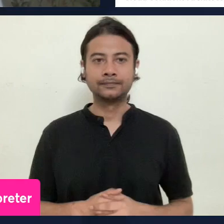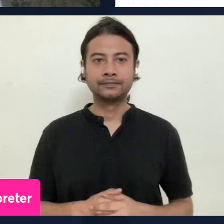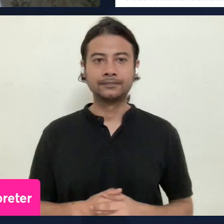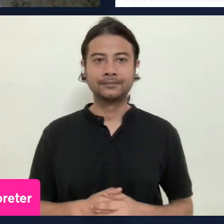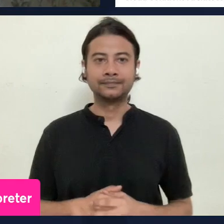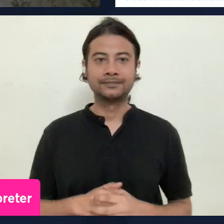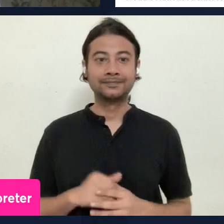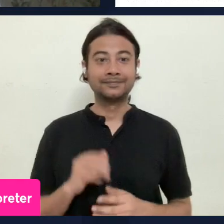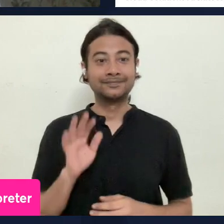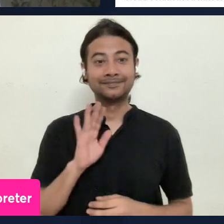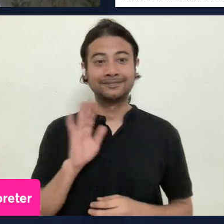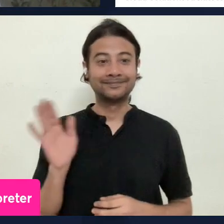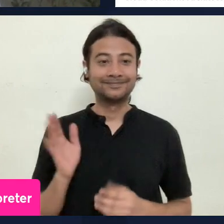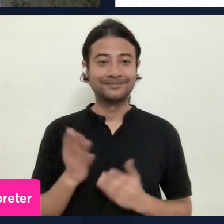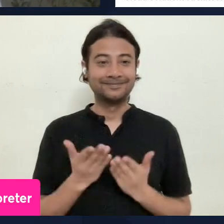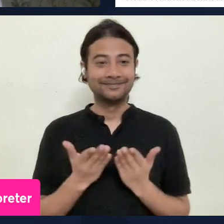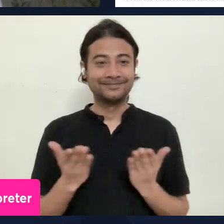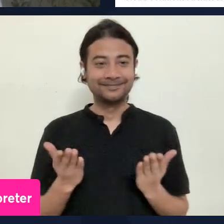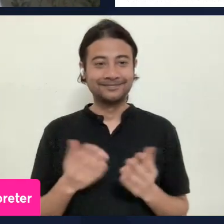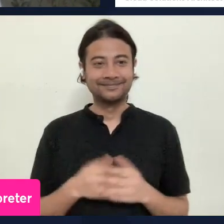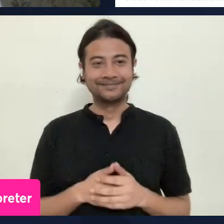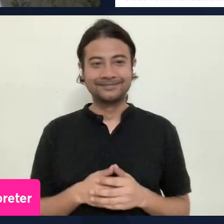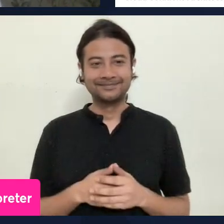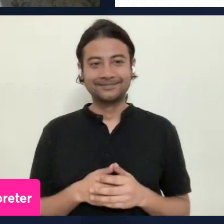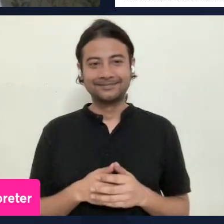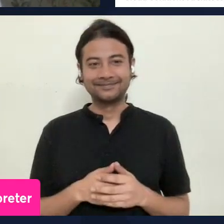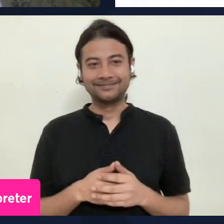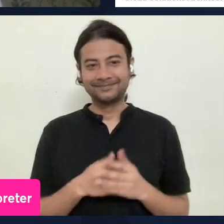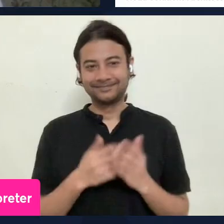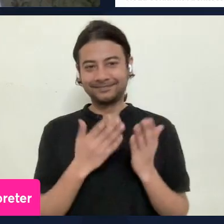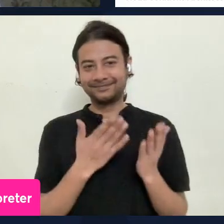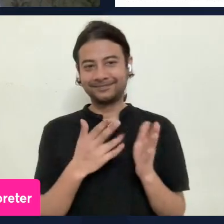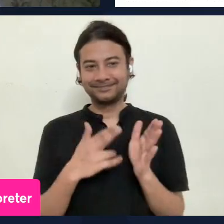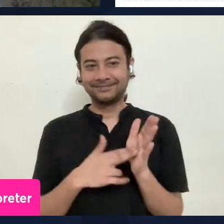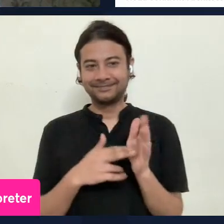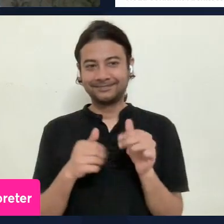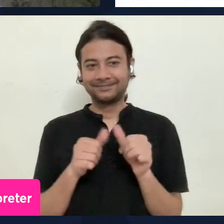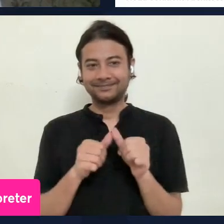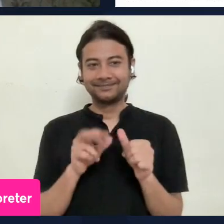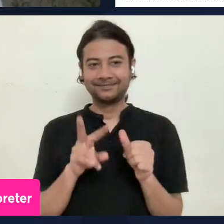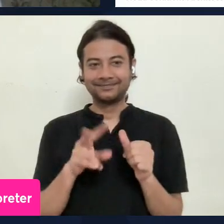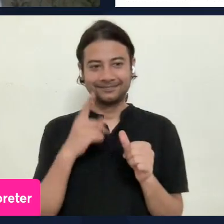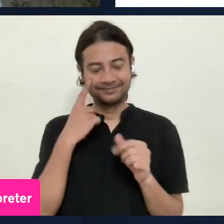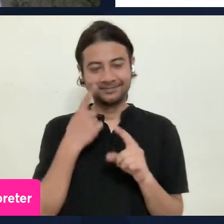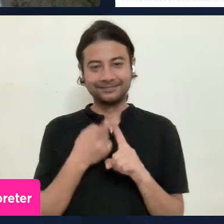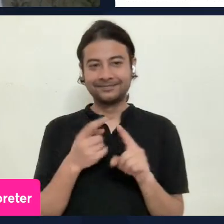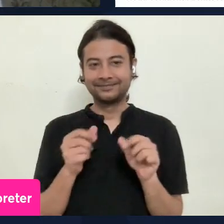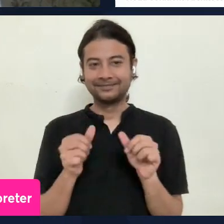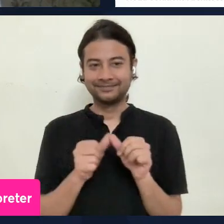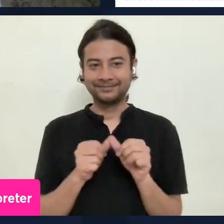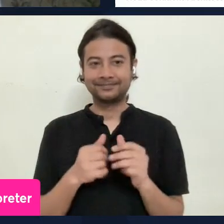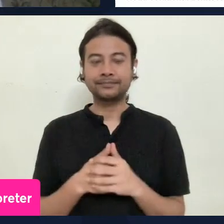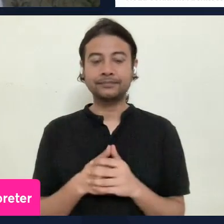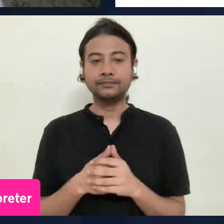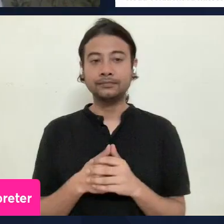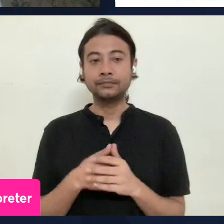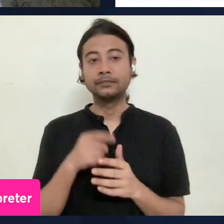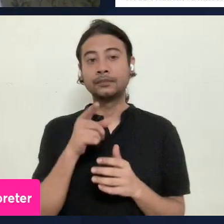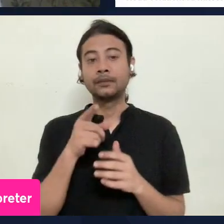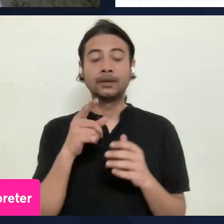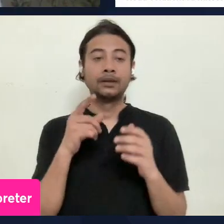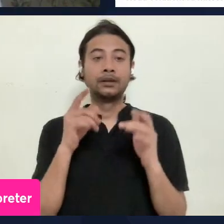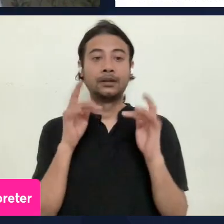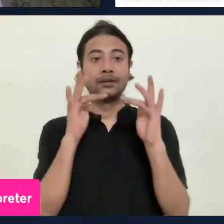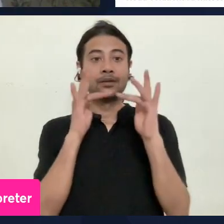Hi everyone, this is Navika Chada, Cloud Engineer and a Microsoft Most Valuable Professional in Azure. Welcome to yet